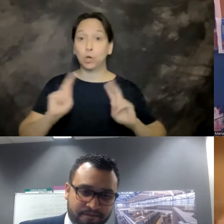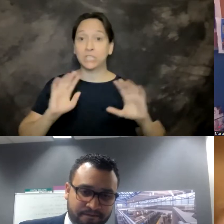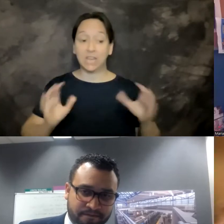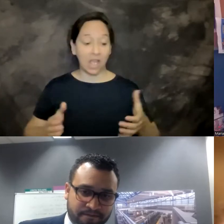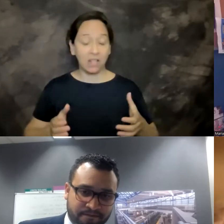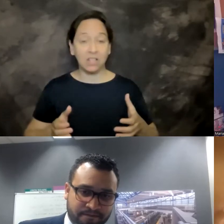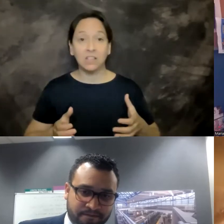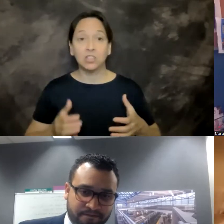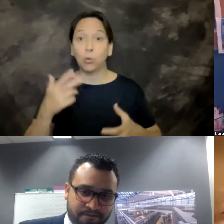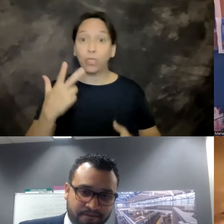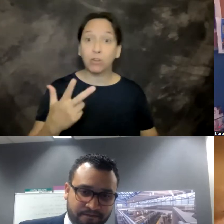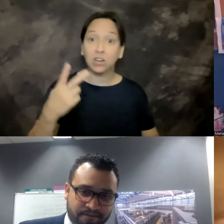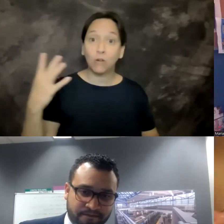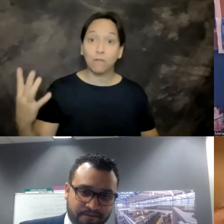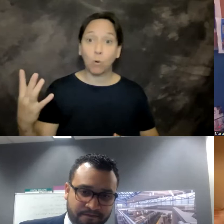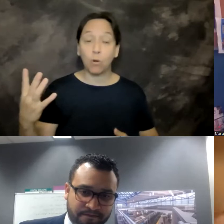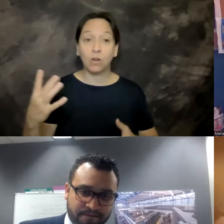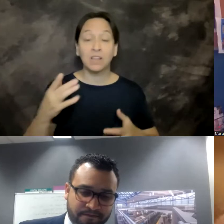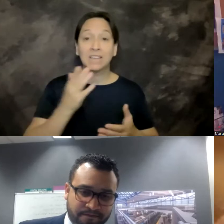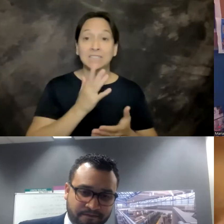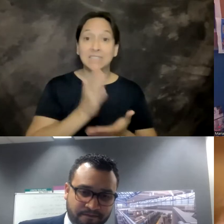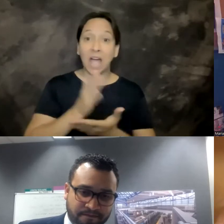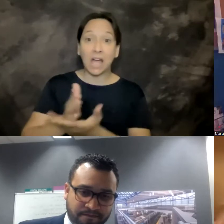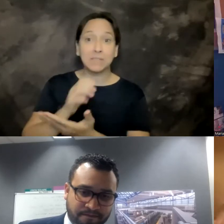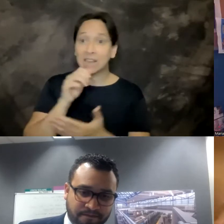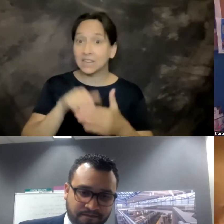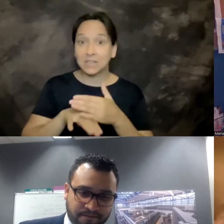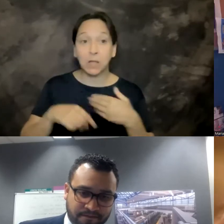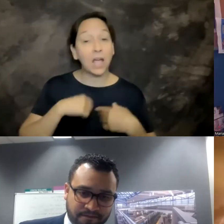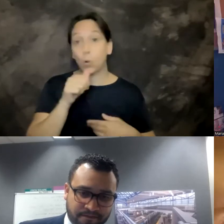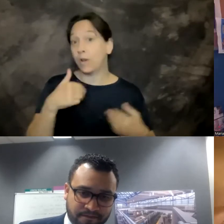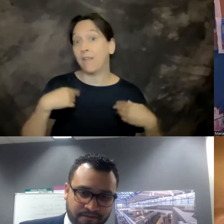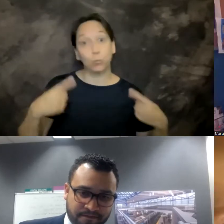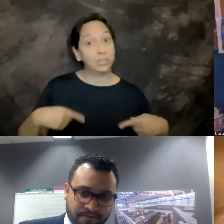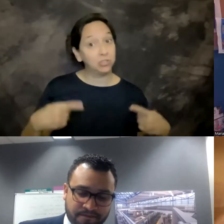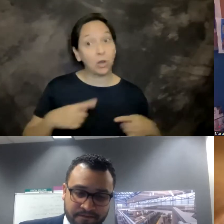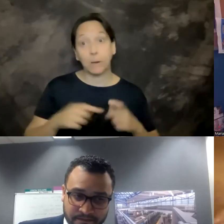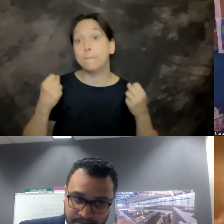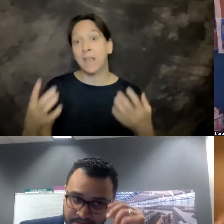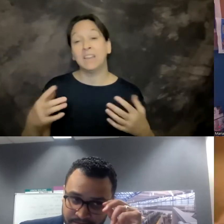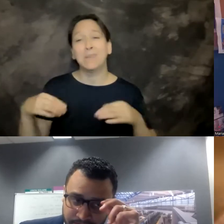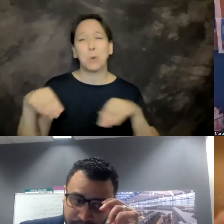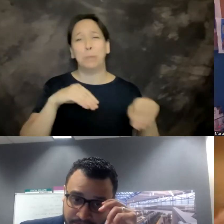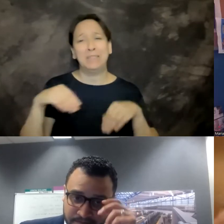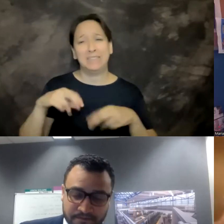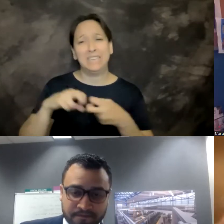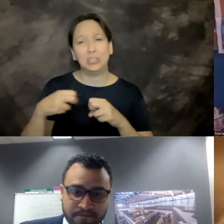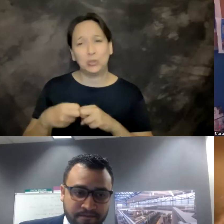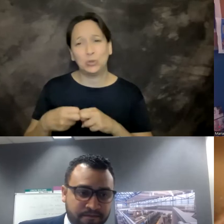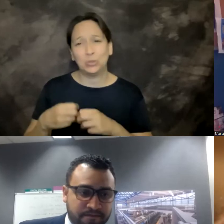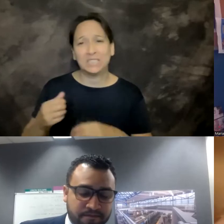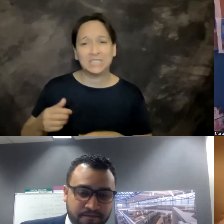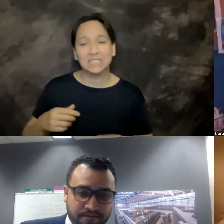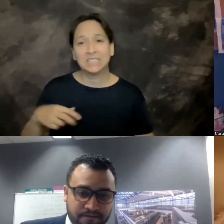essential stops are not accessible. I don't have a wheelchair, I'm very lucky, but I have a lot of mobility issues. On the route that was